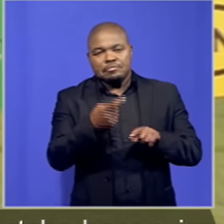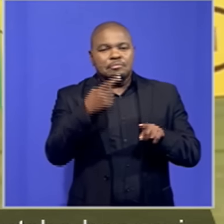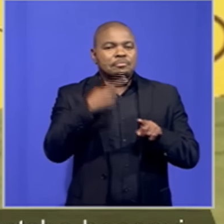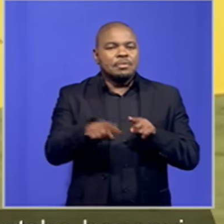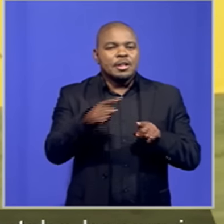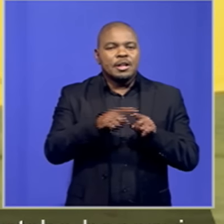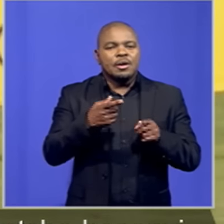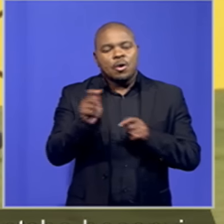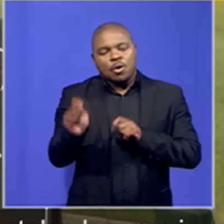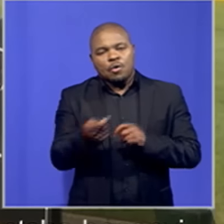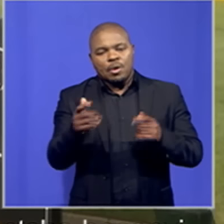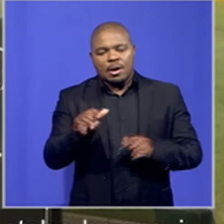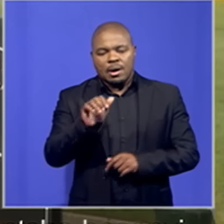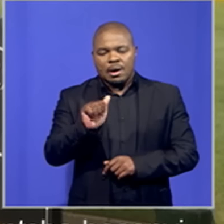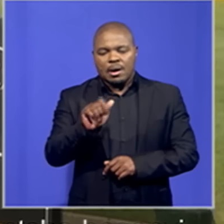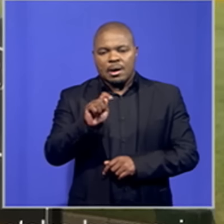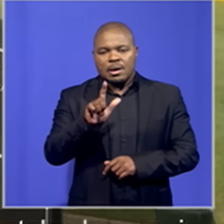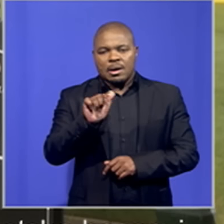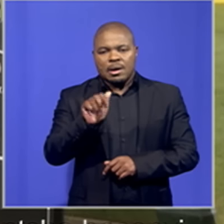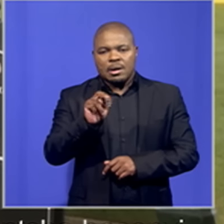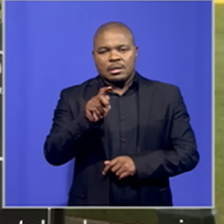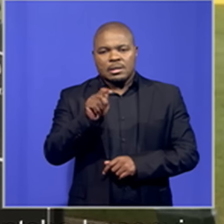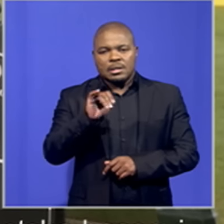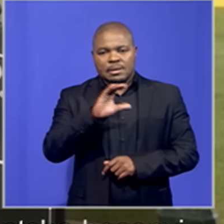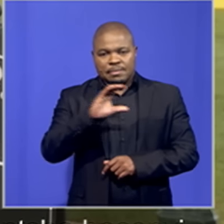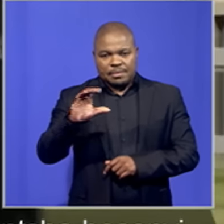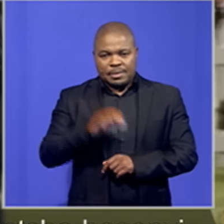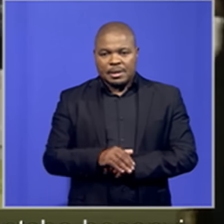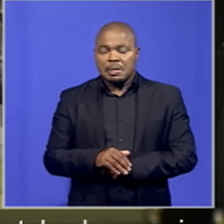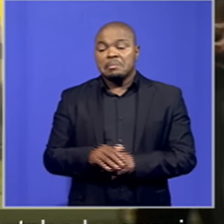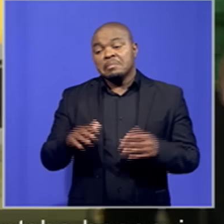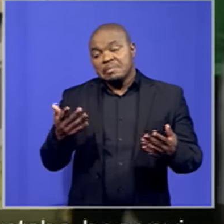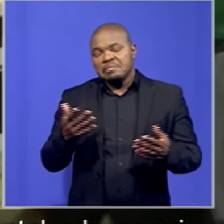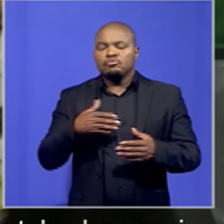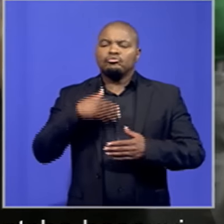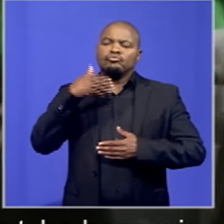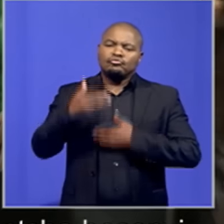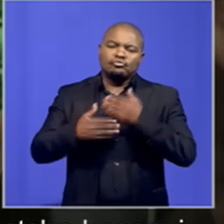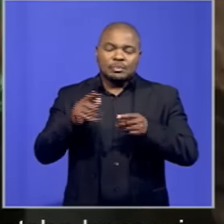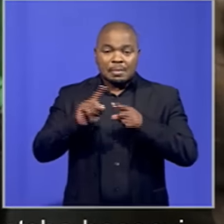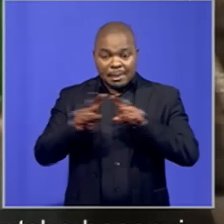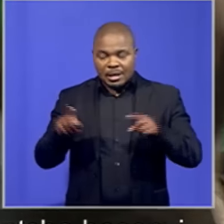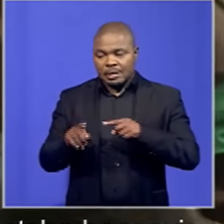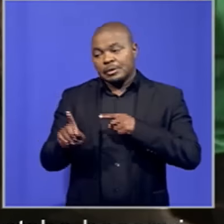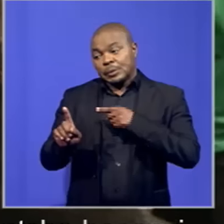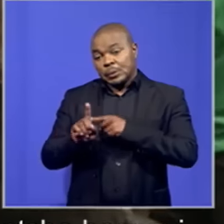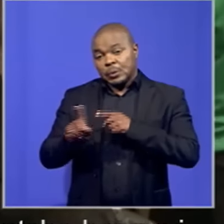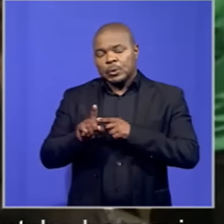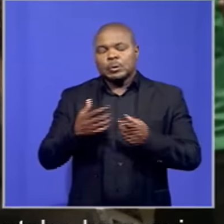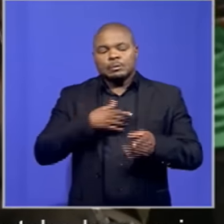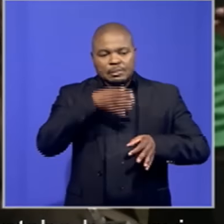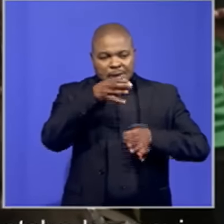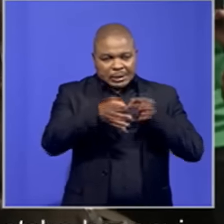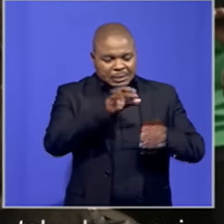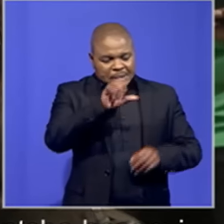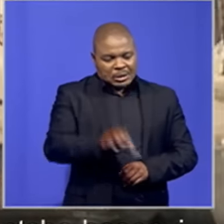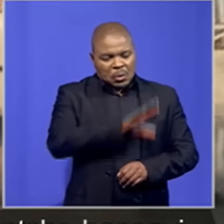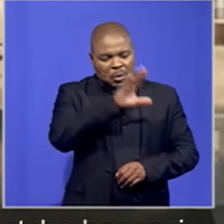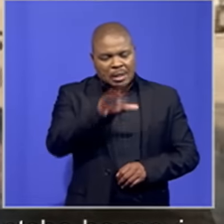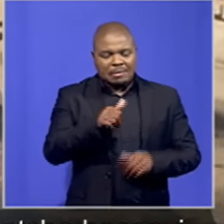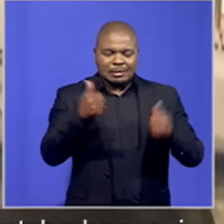ba kolofo la Atlantic go sa šetše go tšea karolo papading ye. Ramaphosa o tšweleditše ditlhotlho tšeo naga e lebanego